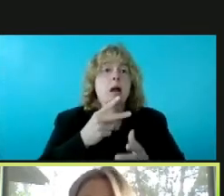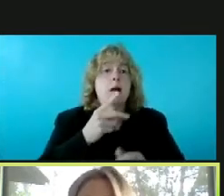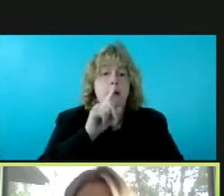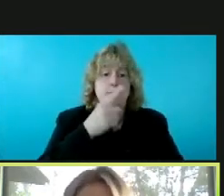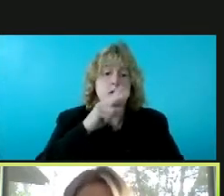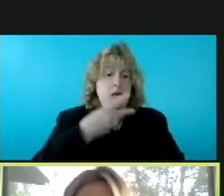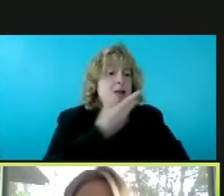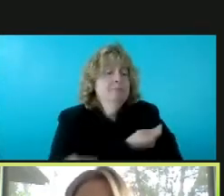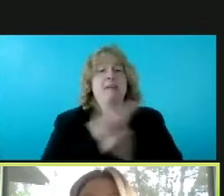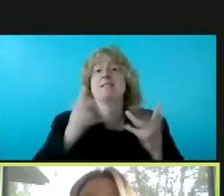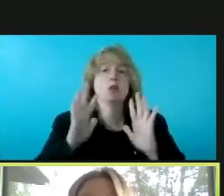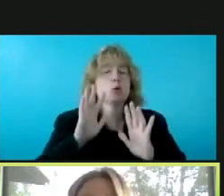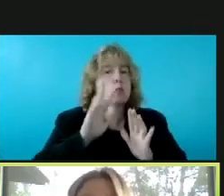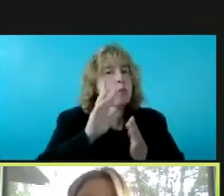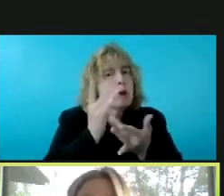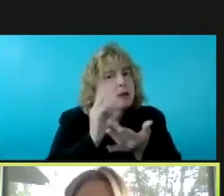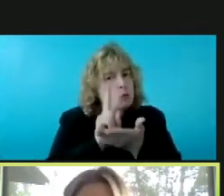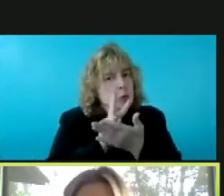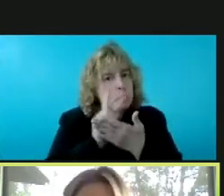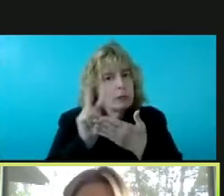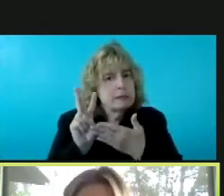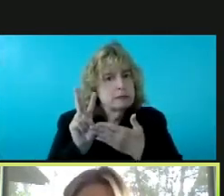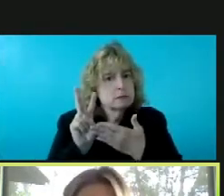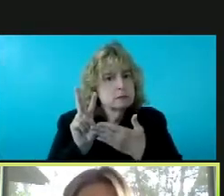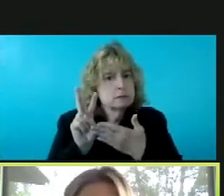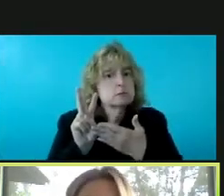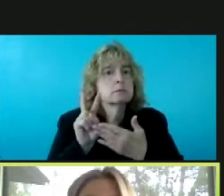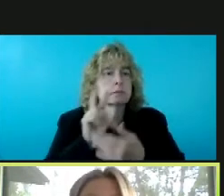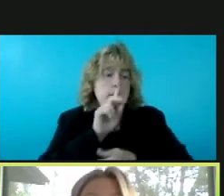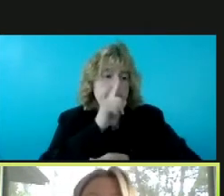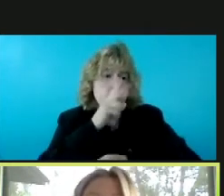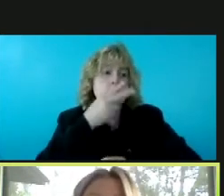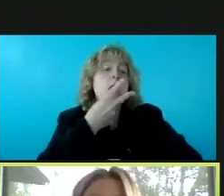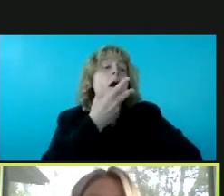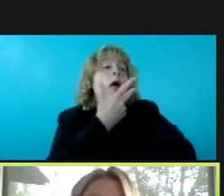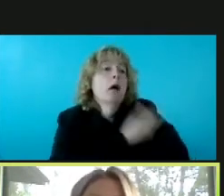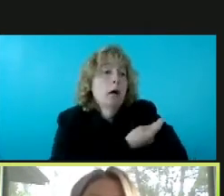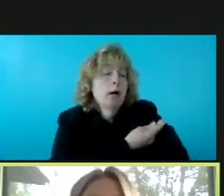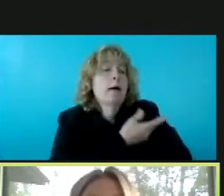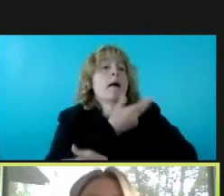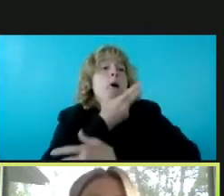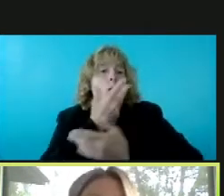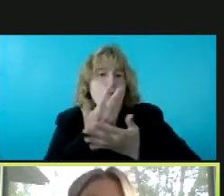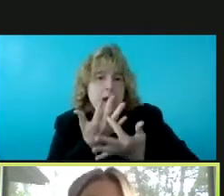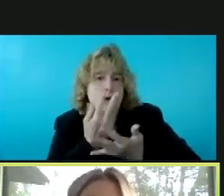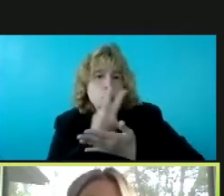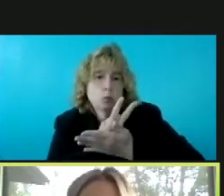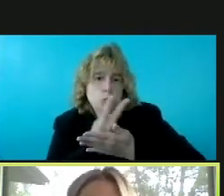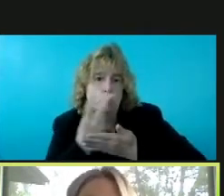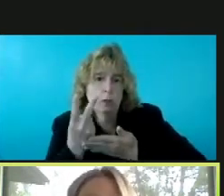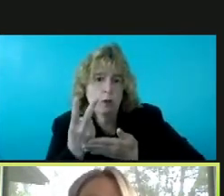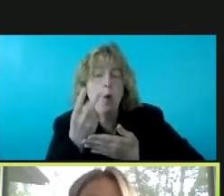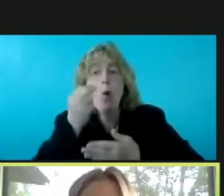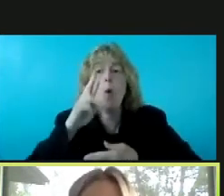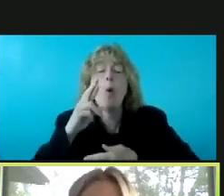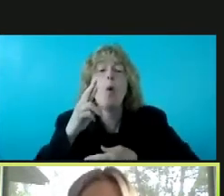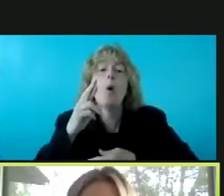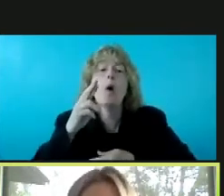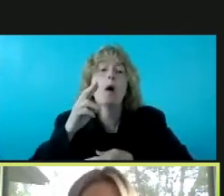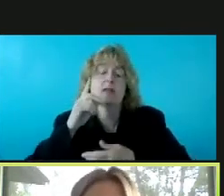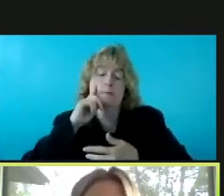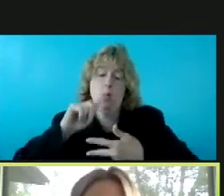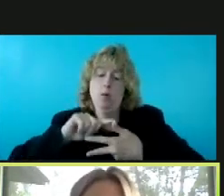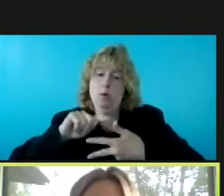a 2-dose series like the Pfizer or the Moderna vaccine, or 2 weeks after a single dose vaccine like the